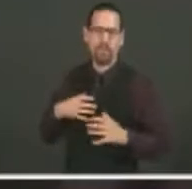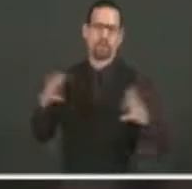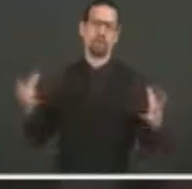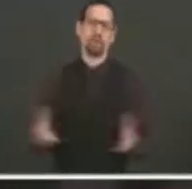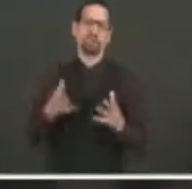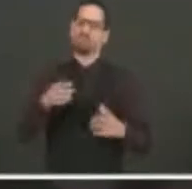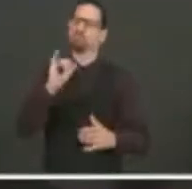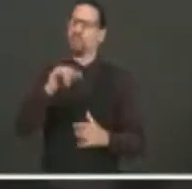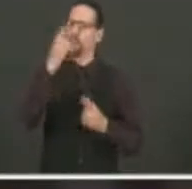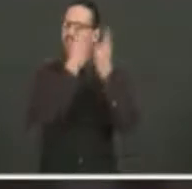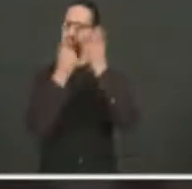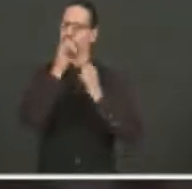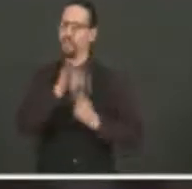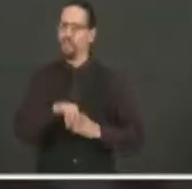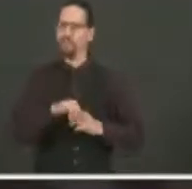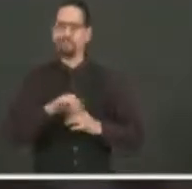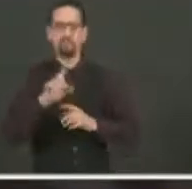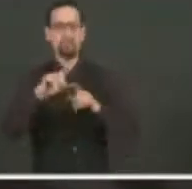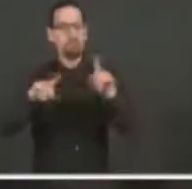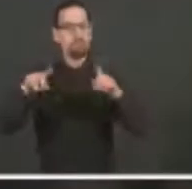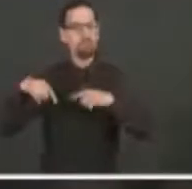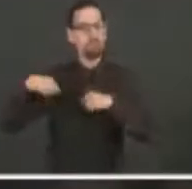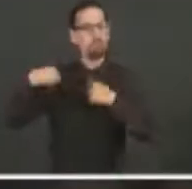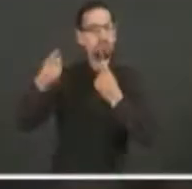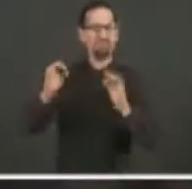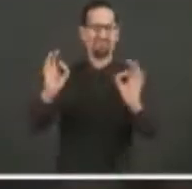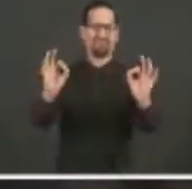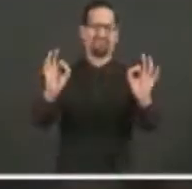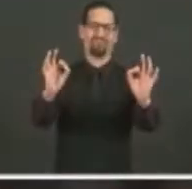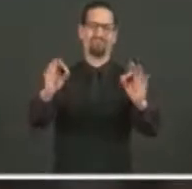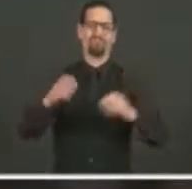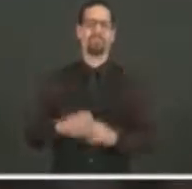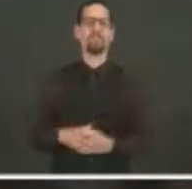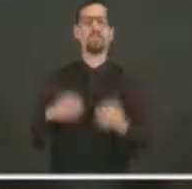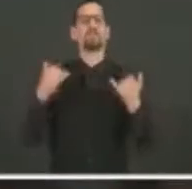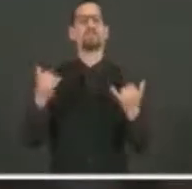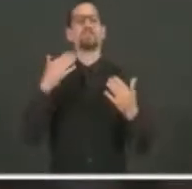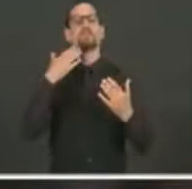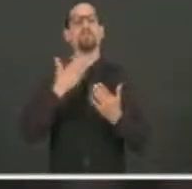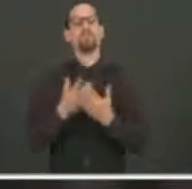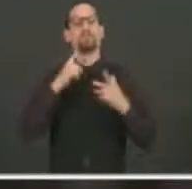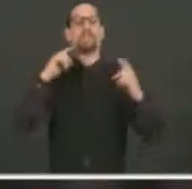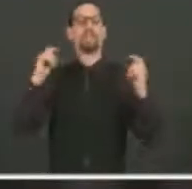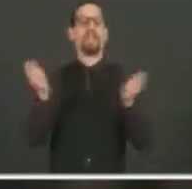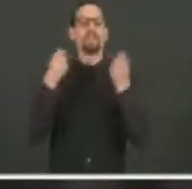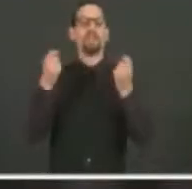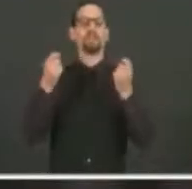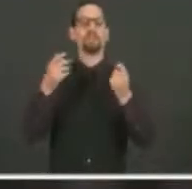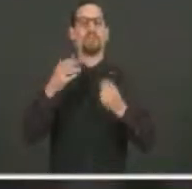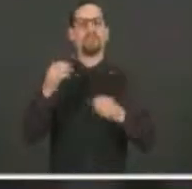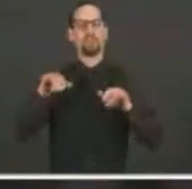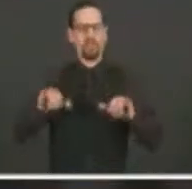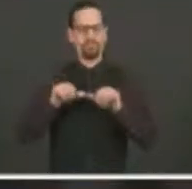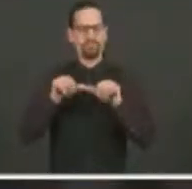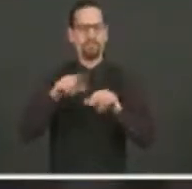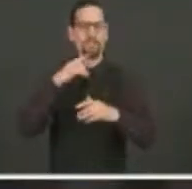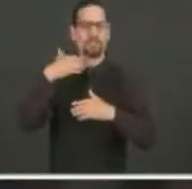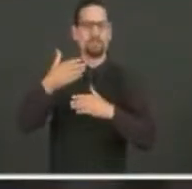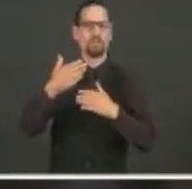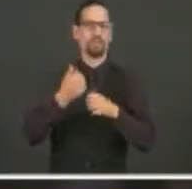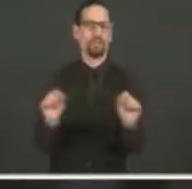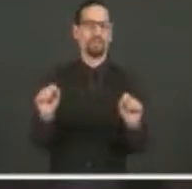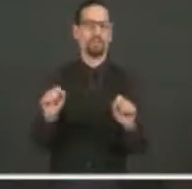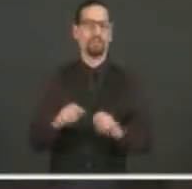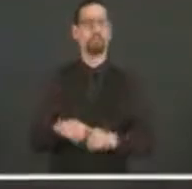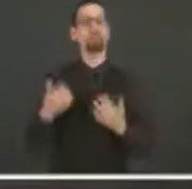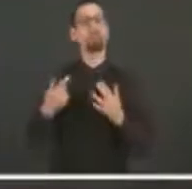celebrate where we have done well, and keep going forward to keep us safe. With that, we'll get started with questions. Secretary Pryor, how do you, or I